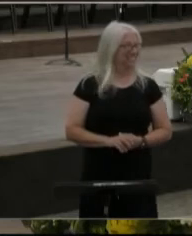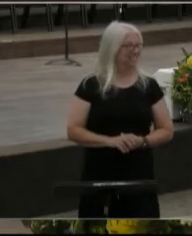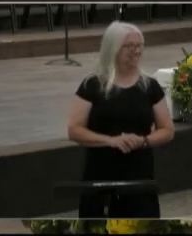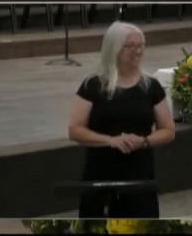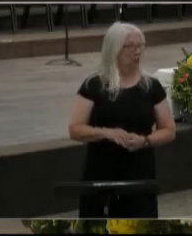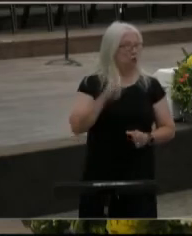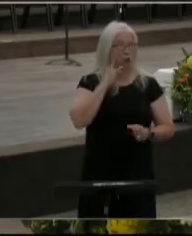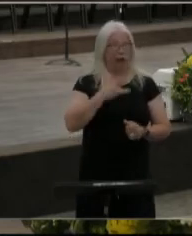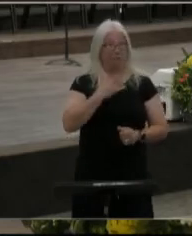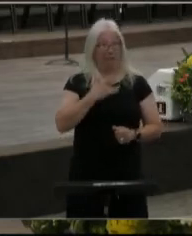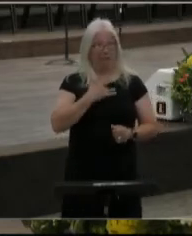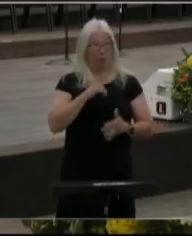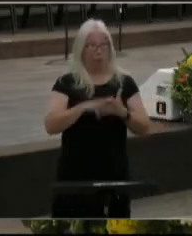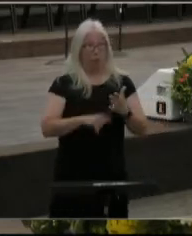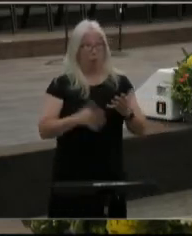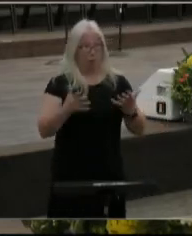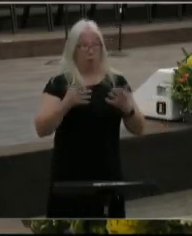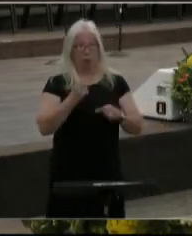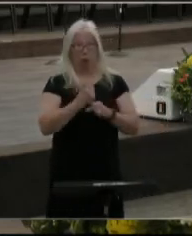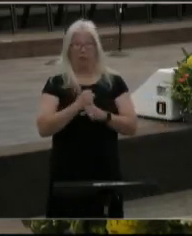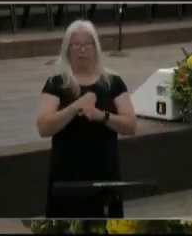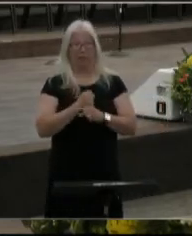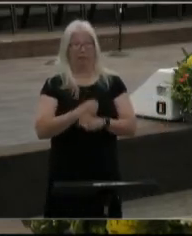You know how I feel? What you want?